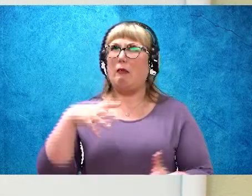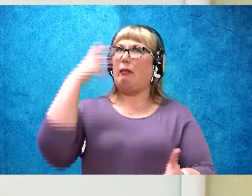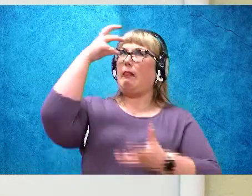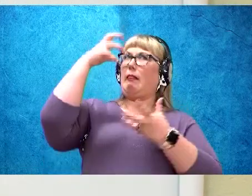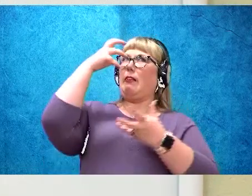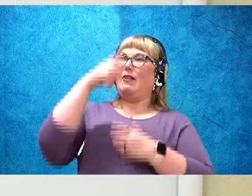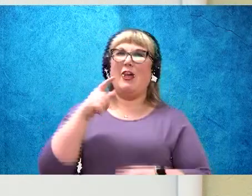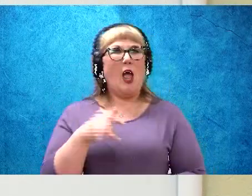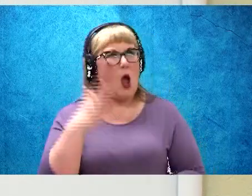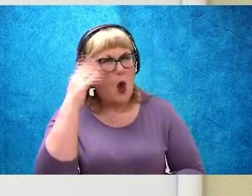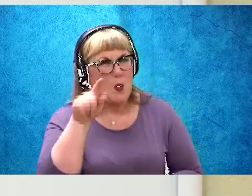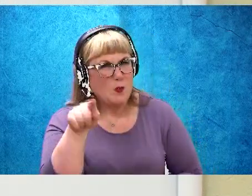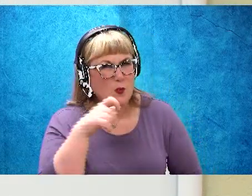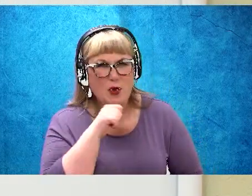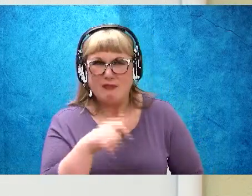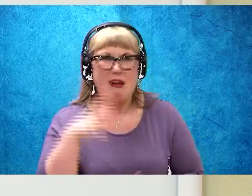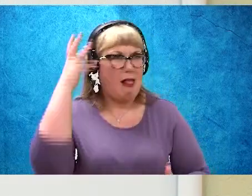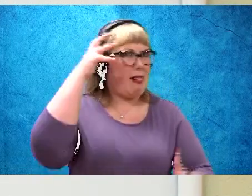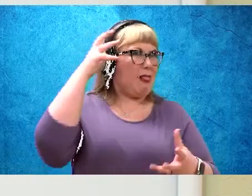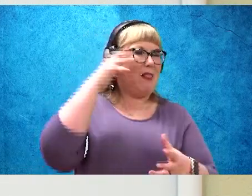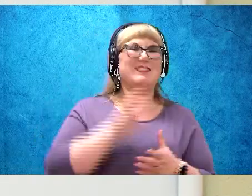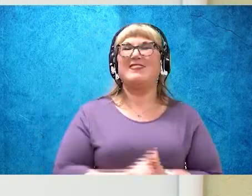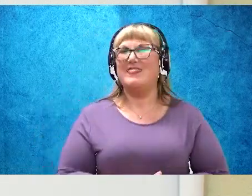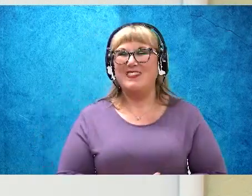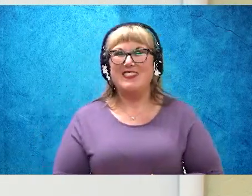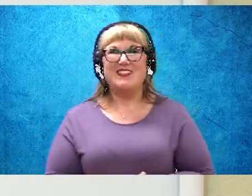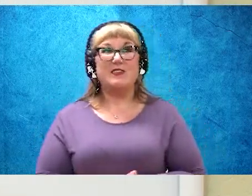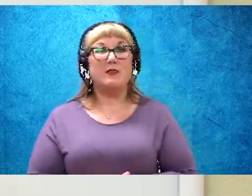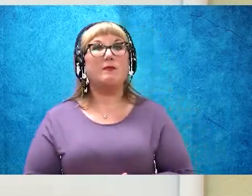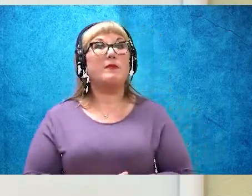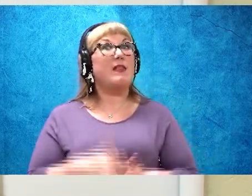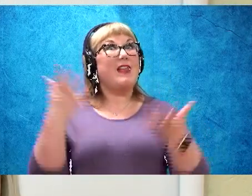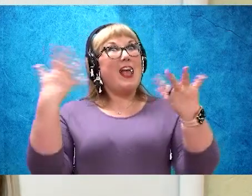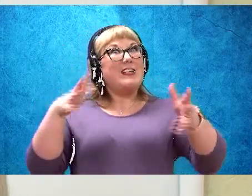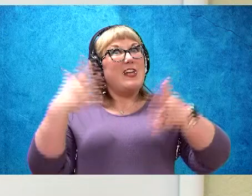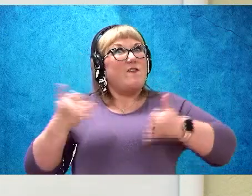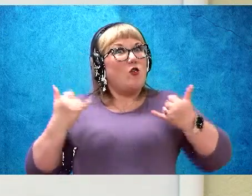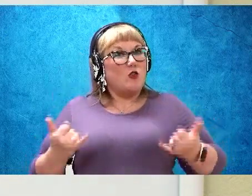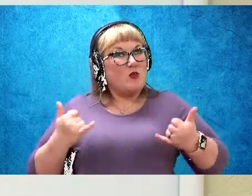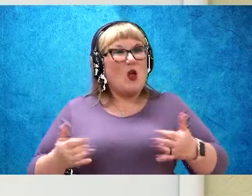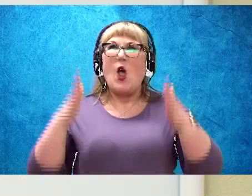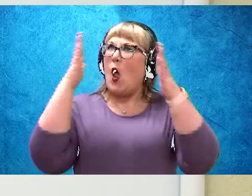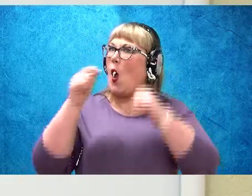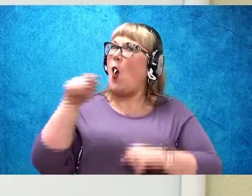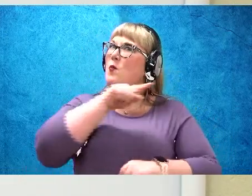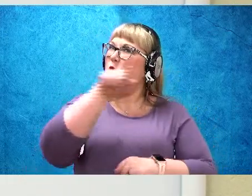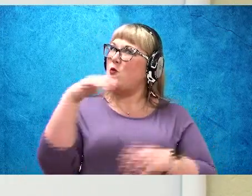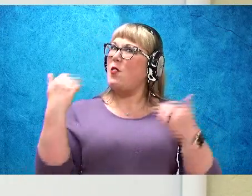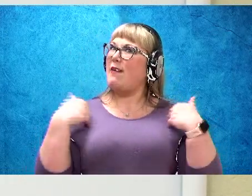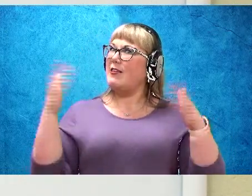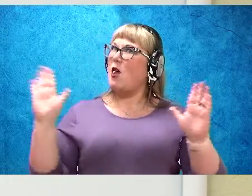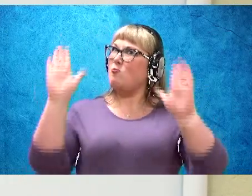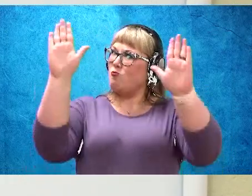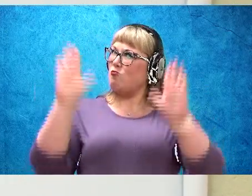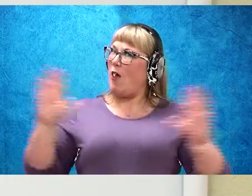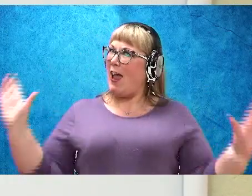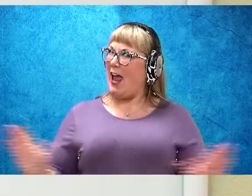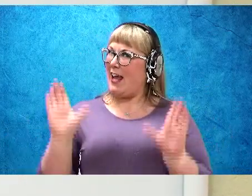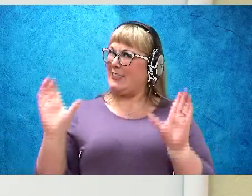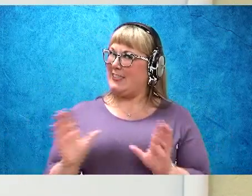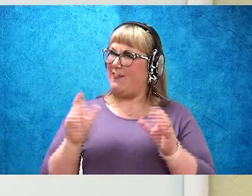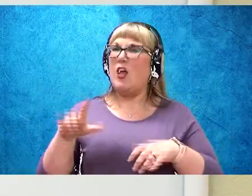I hope you're not too dizzy. All right, well, that's all that we have for today. I hope that you got some great activities that you can